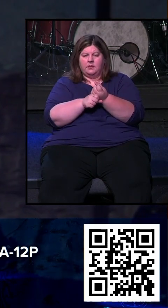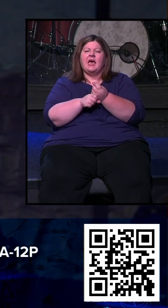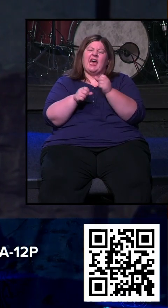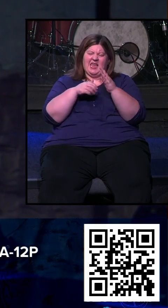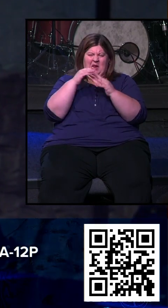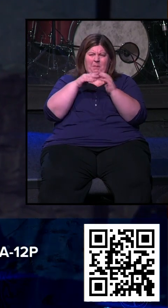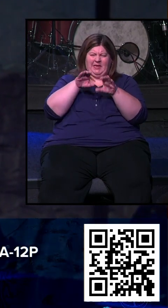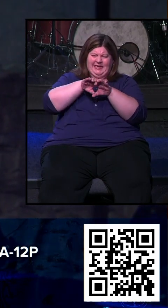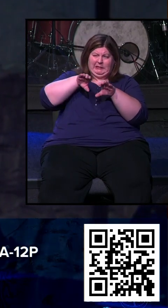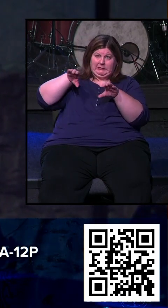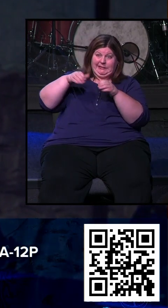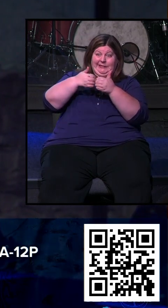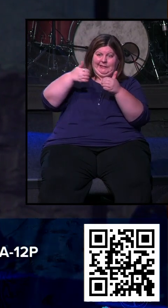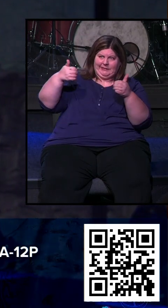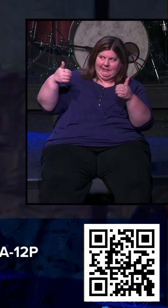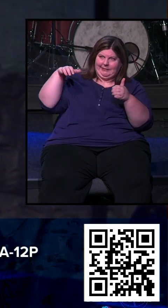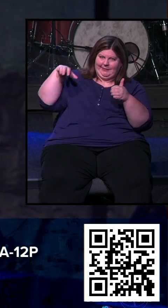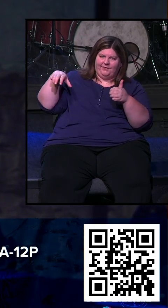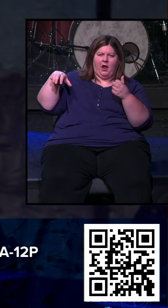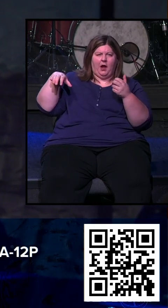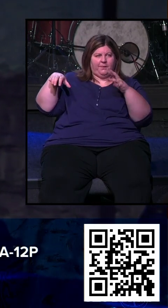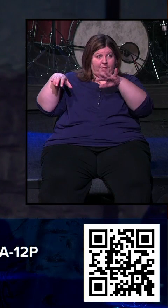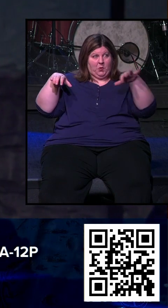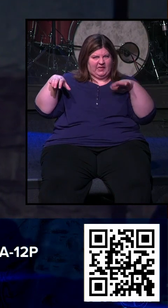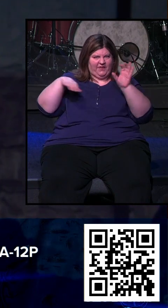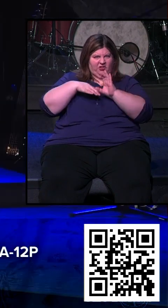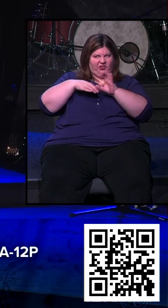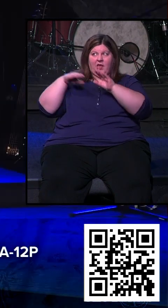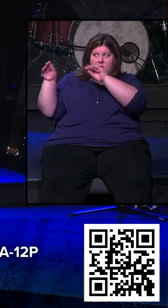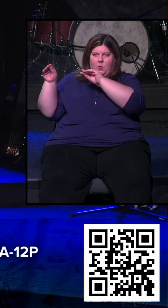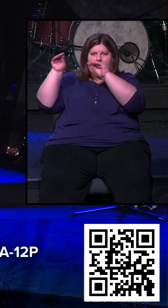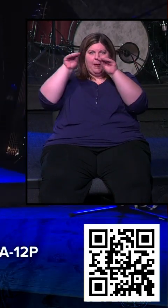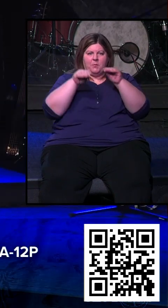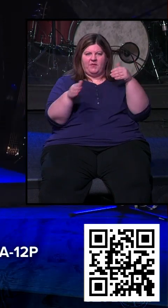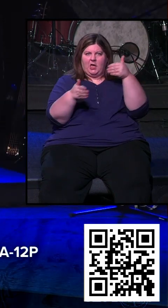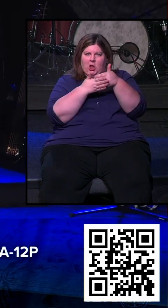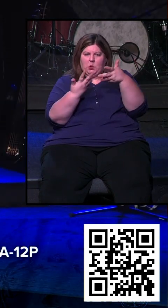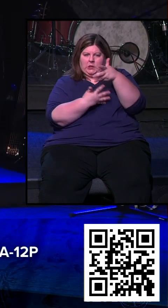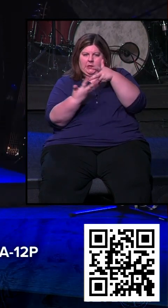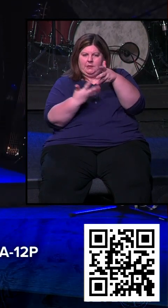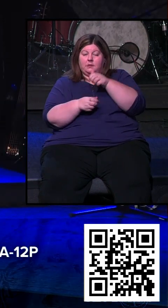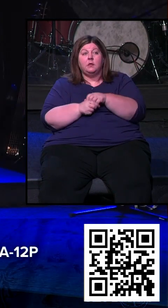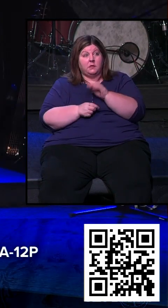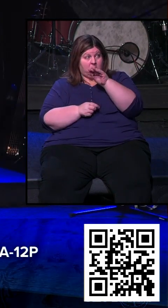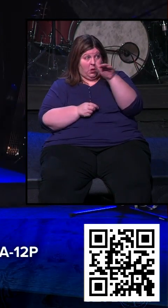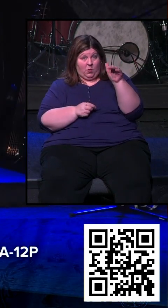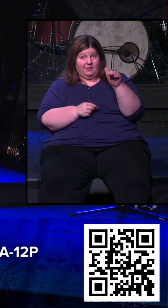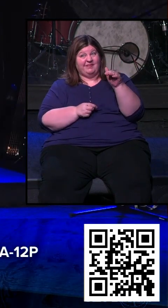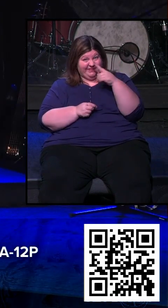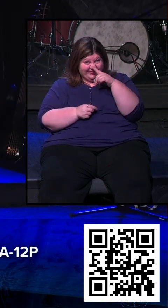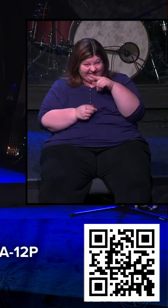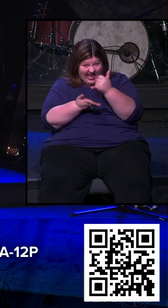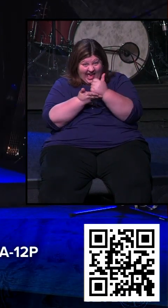of our building that's pretty far removed from a lot of the rest of our church. So we're relocating that. We're moving that. So we have an invite for you is we need help